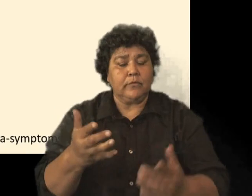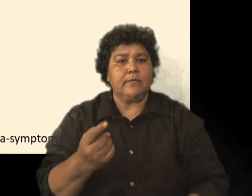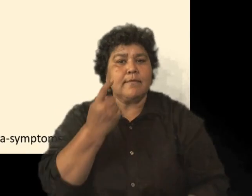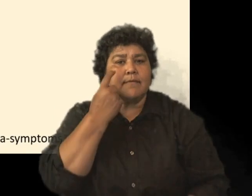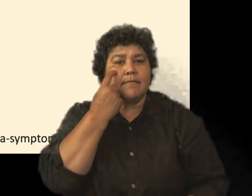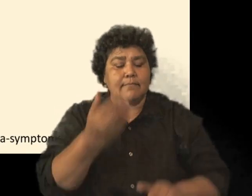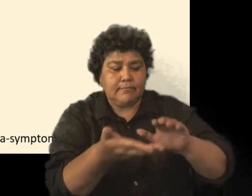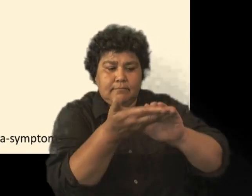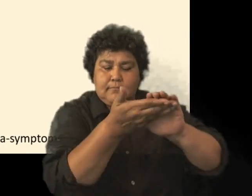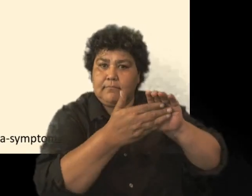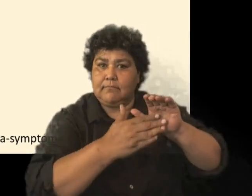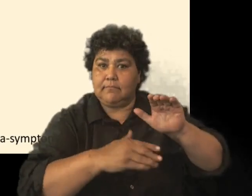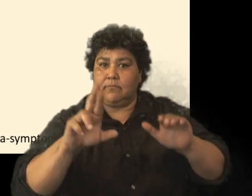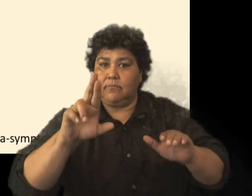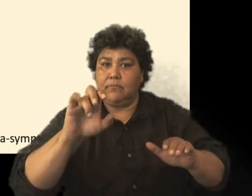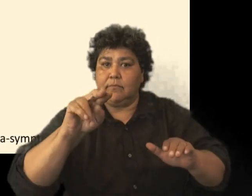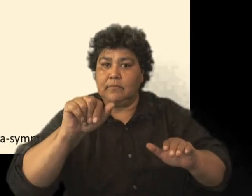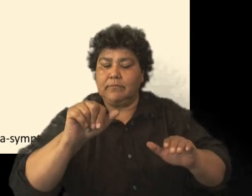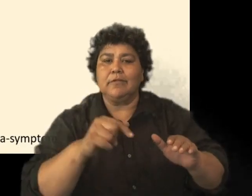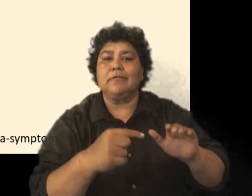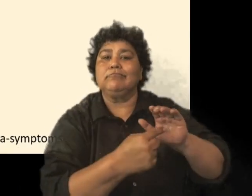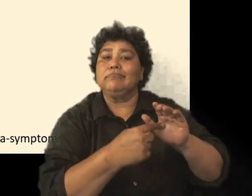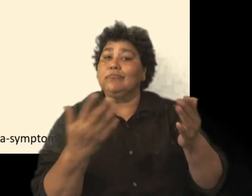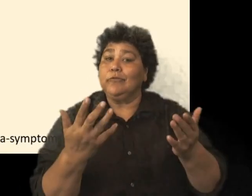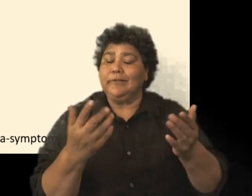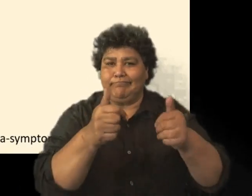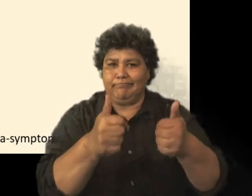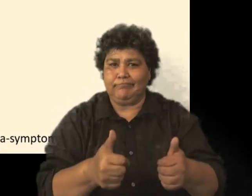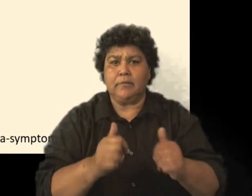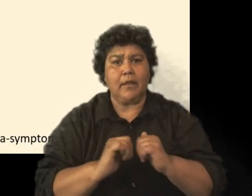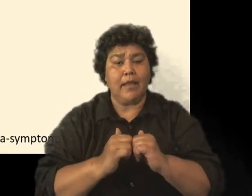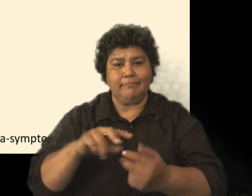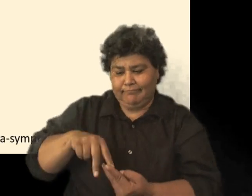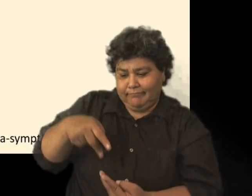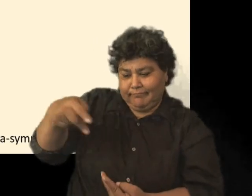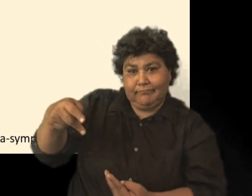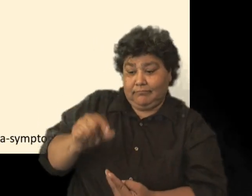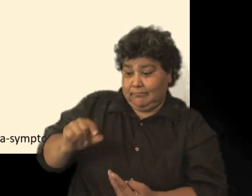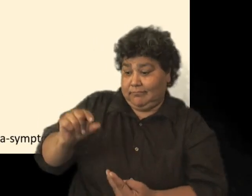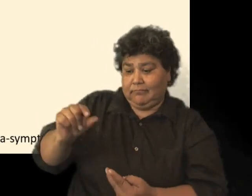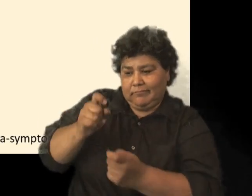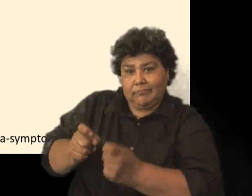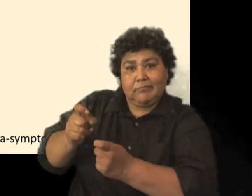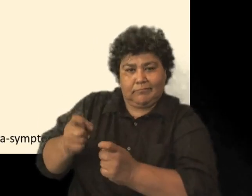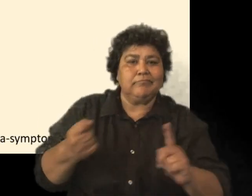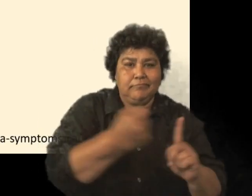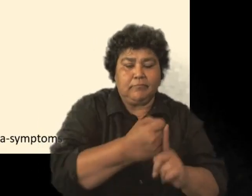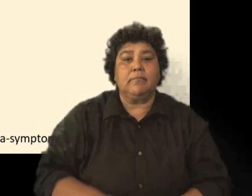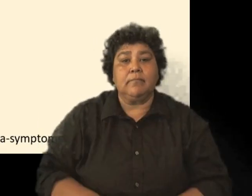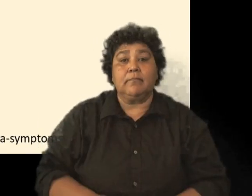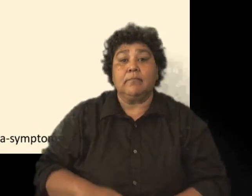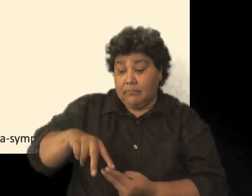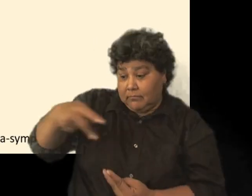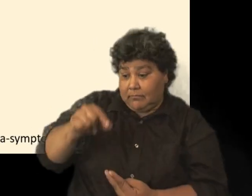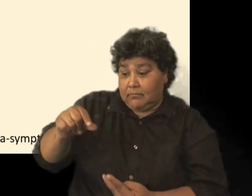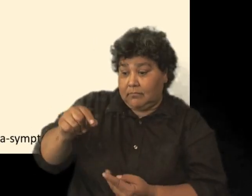Retinitis pigmentosa is a retinal degeneration caused by many different mutations. Some of the mutations have other effects